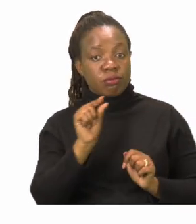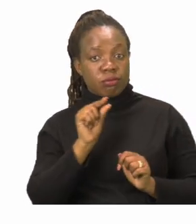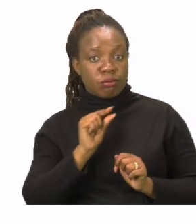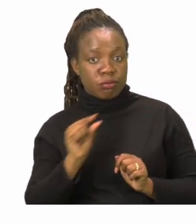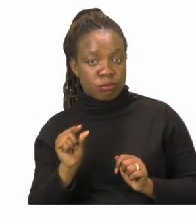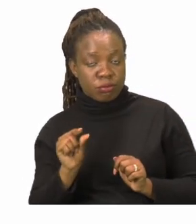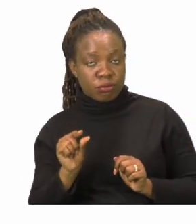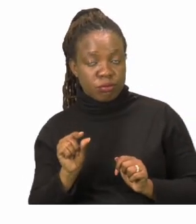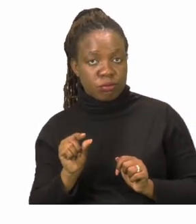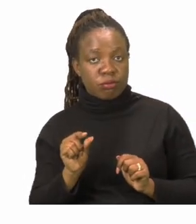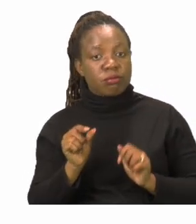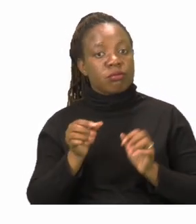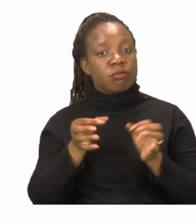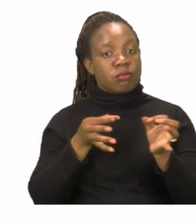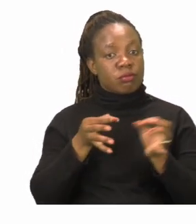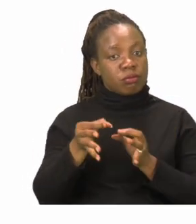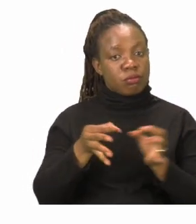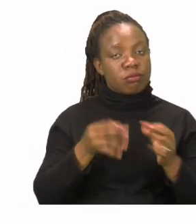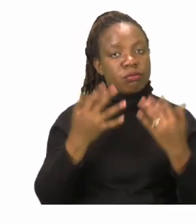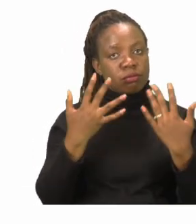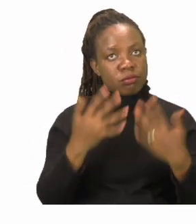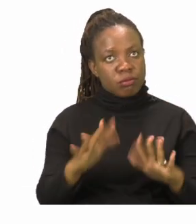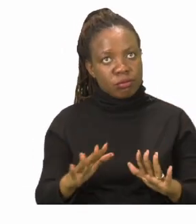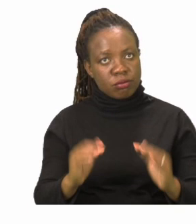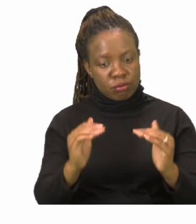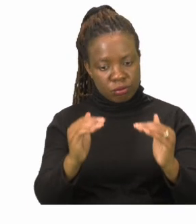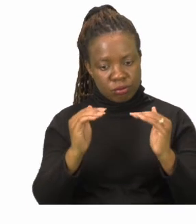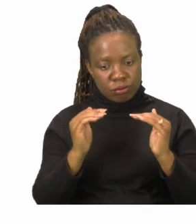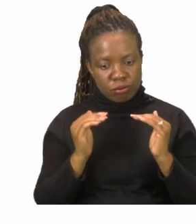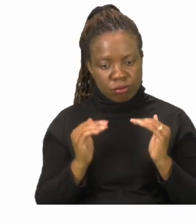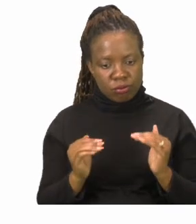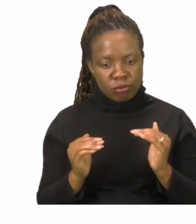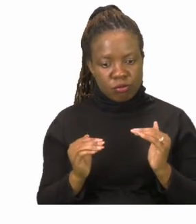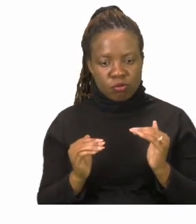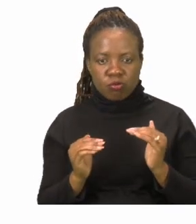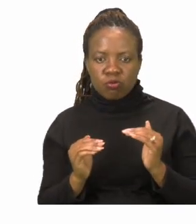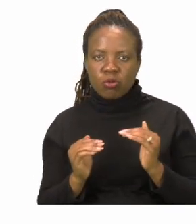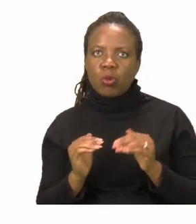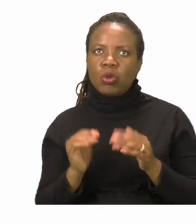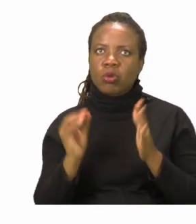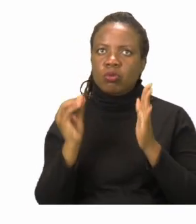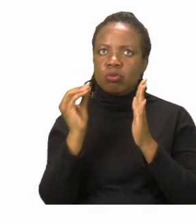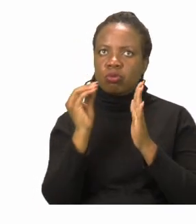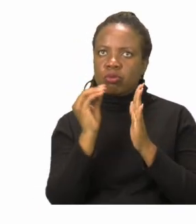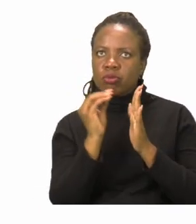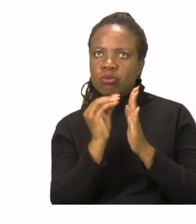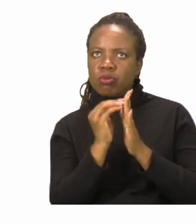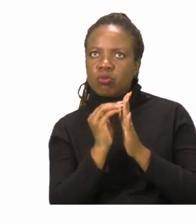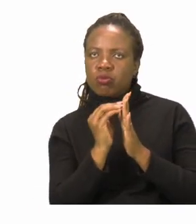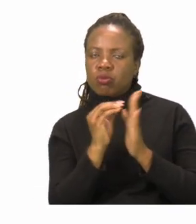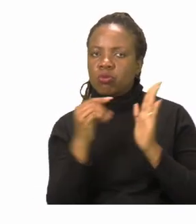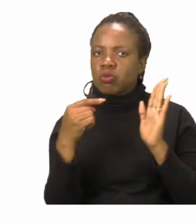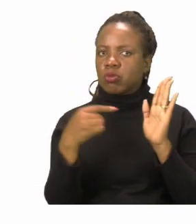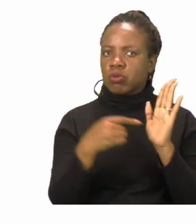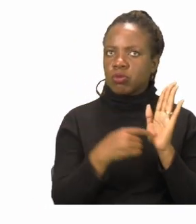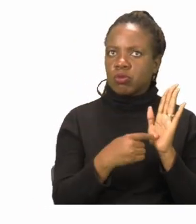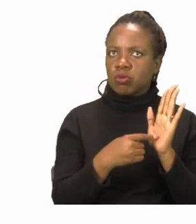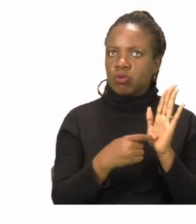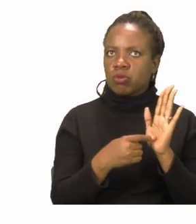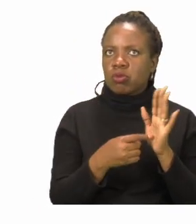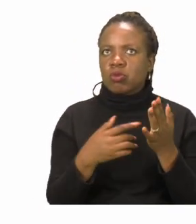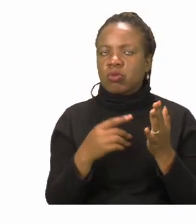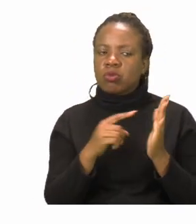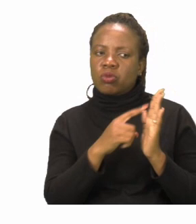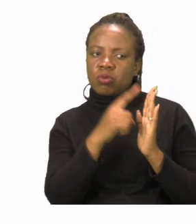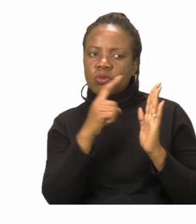given to complete each sentence below. Remember, we're going to be using either a full stop,